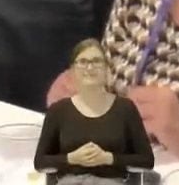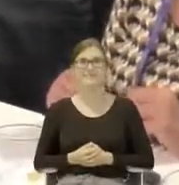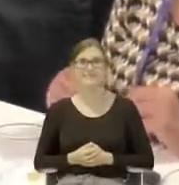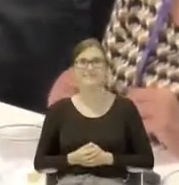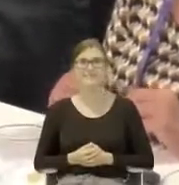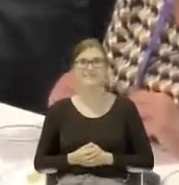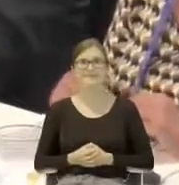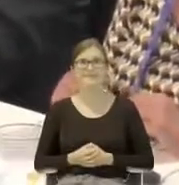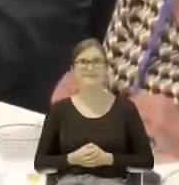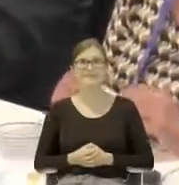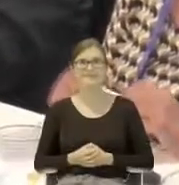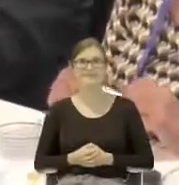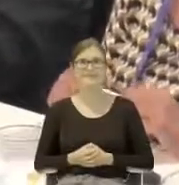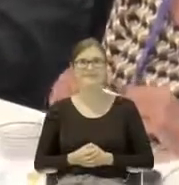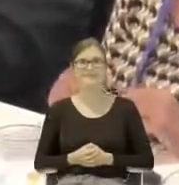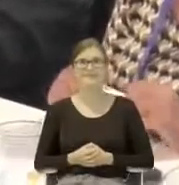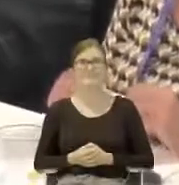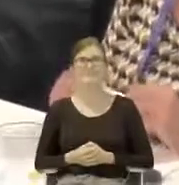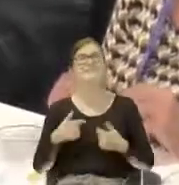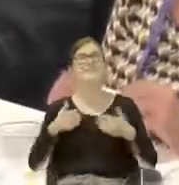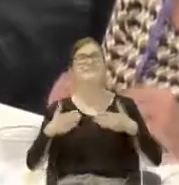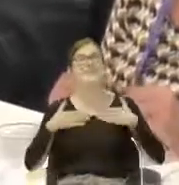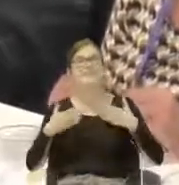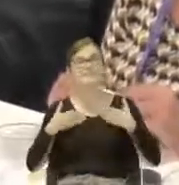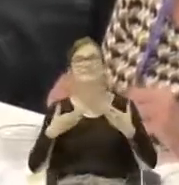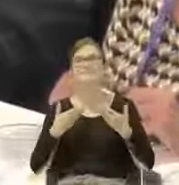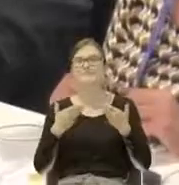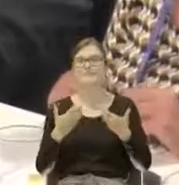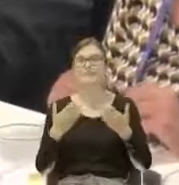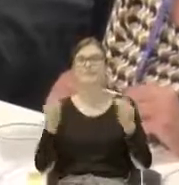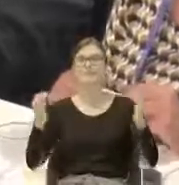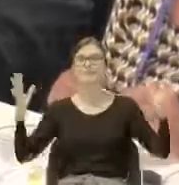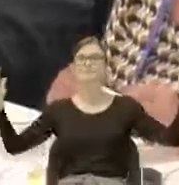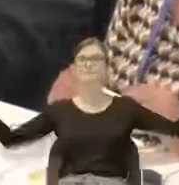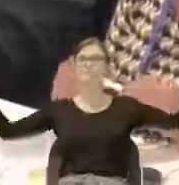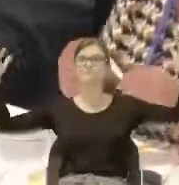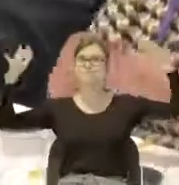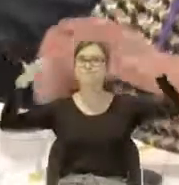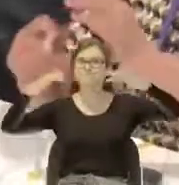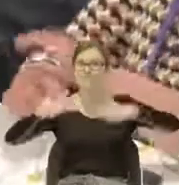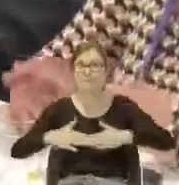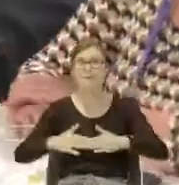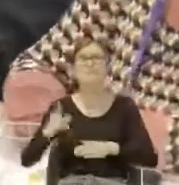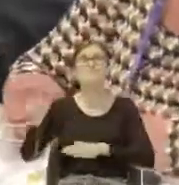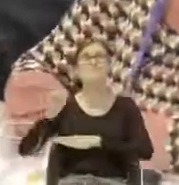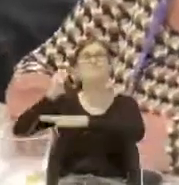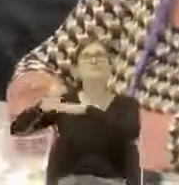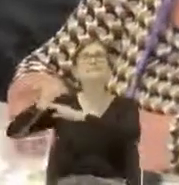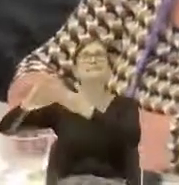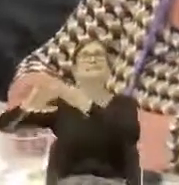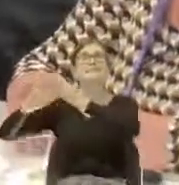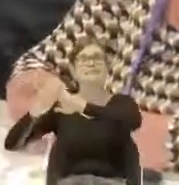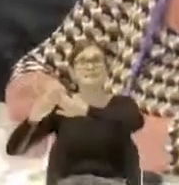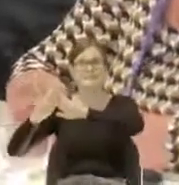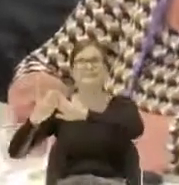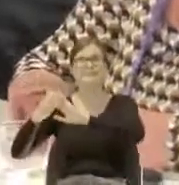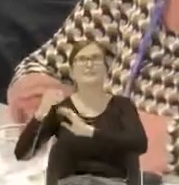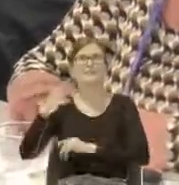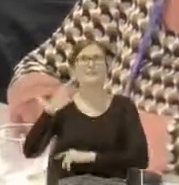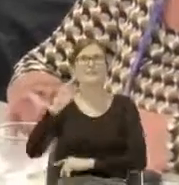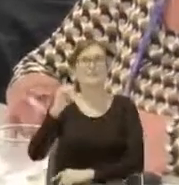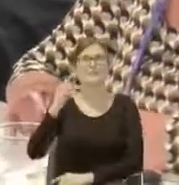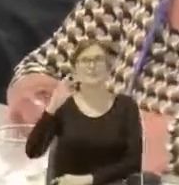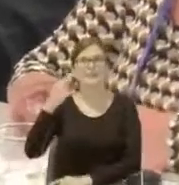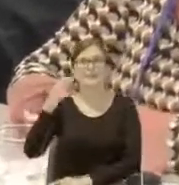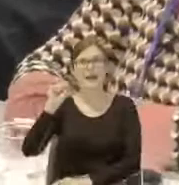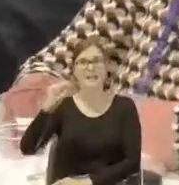Barry, Mayor of Kitchener, and also UCLD Governing President, and also the Honorable Martin Krupa. I don't know